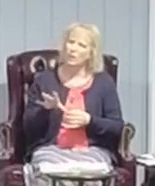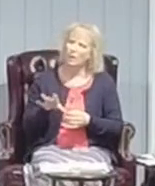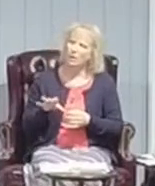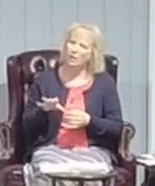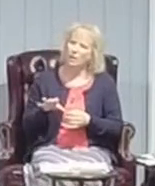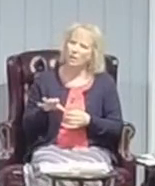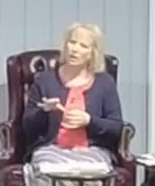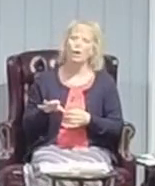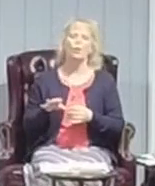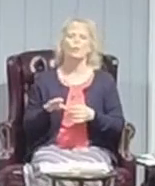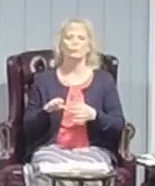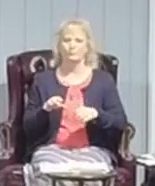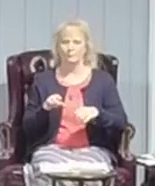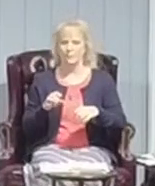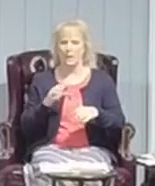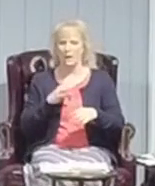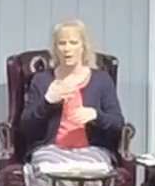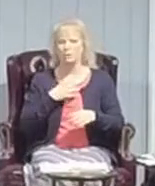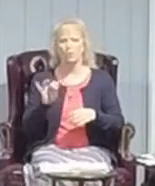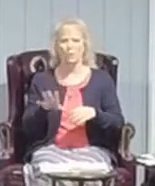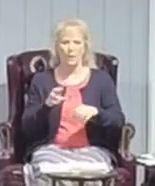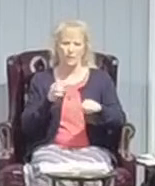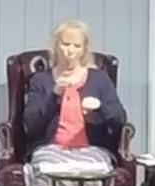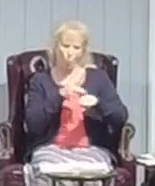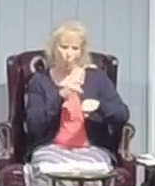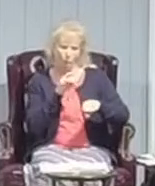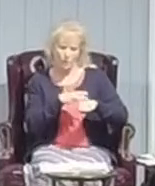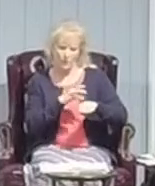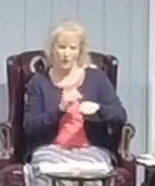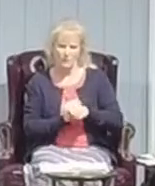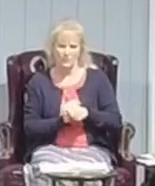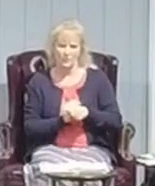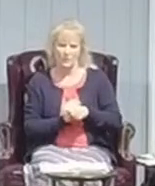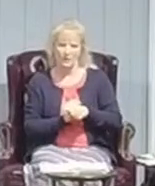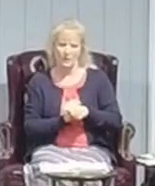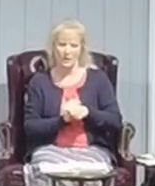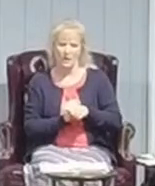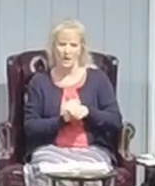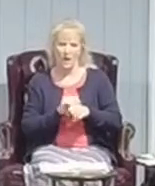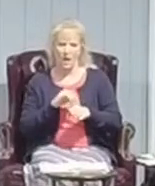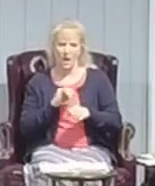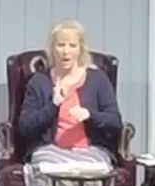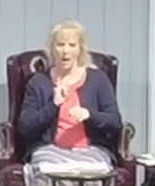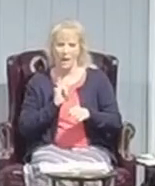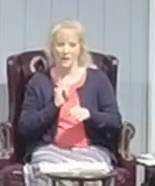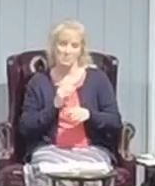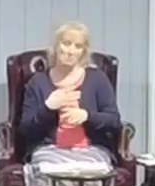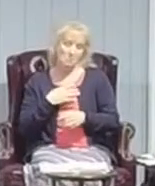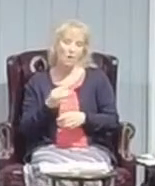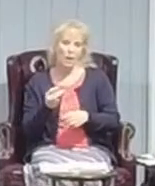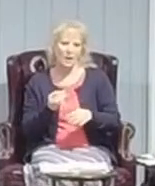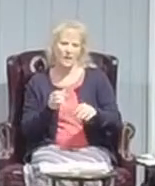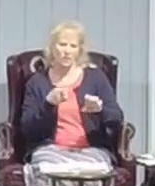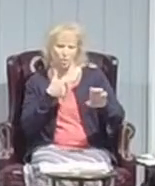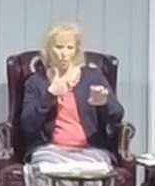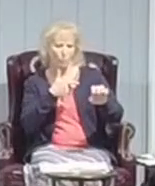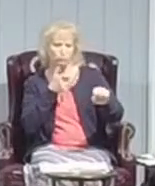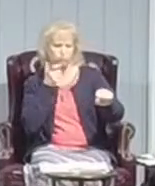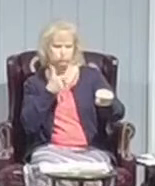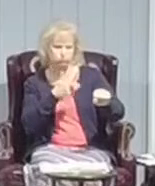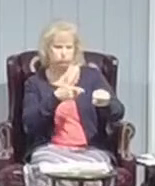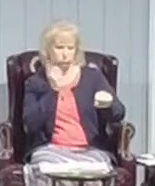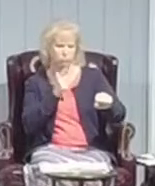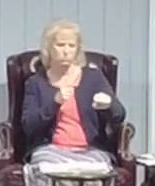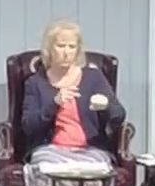I don't like watermelon. I don't mind shooting them. They're kind of fun to shoot. But I don't